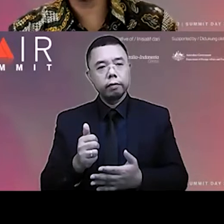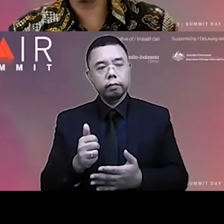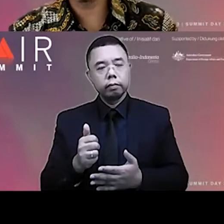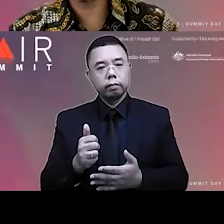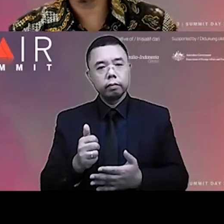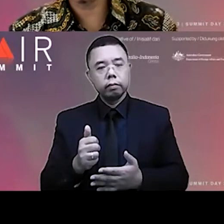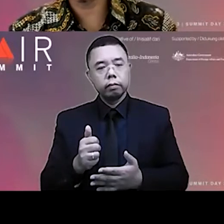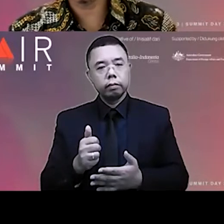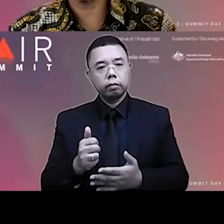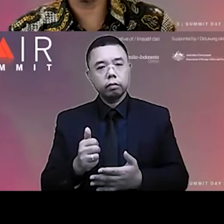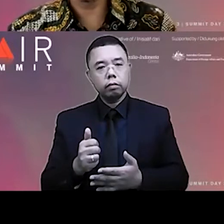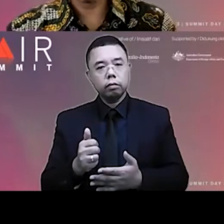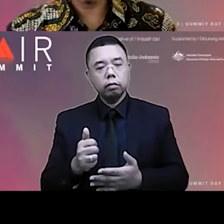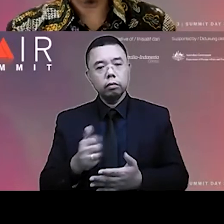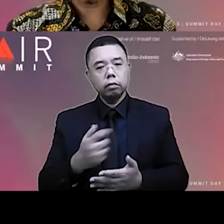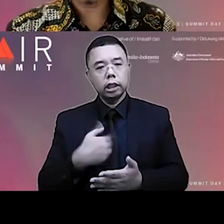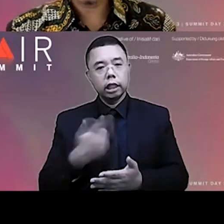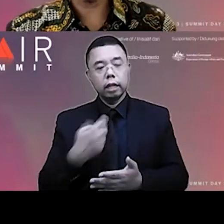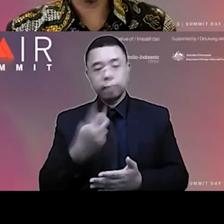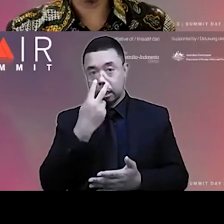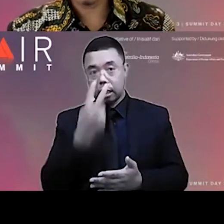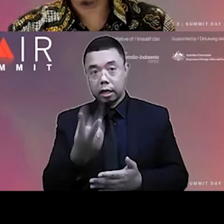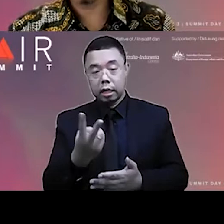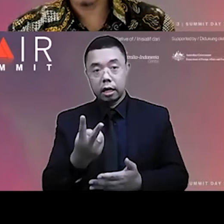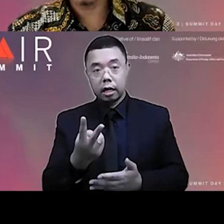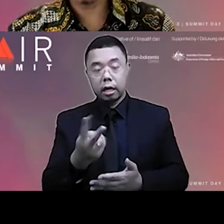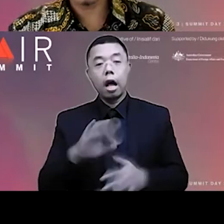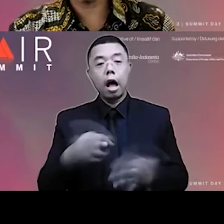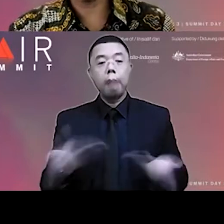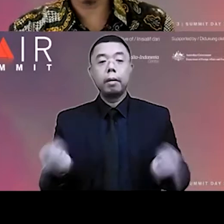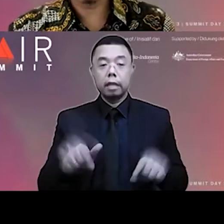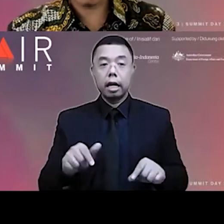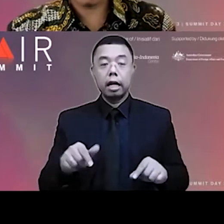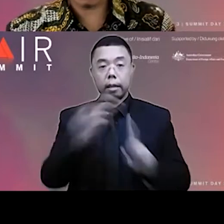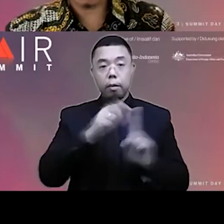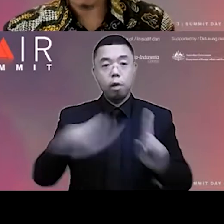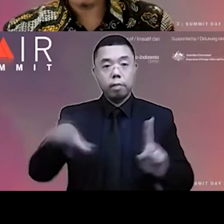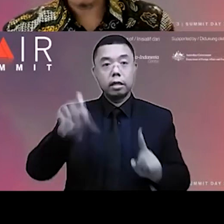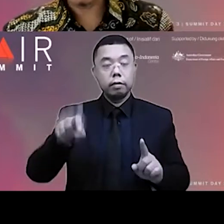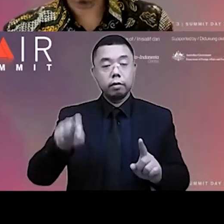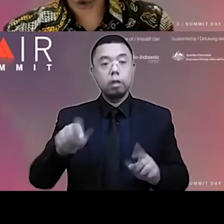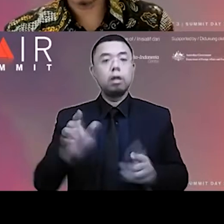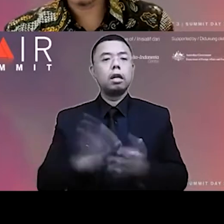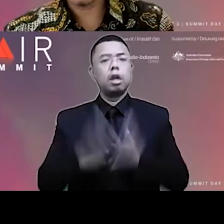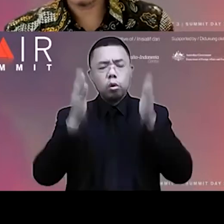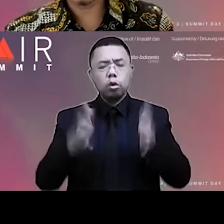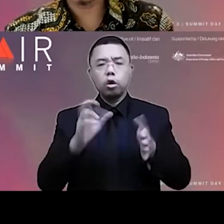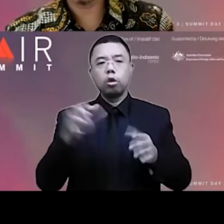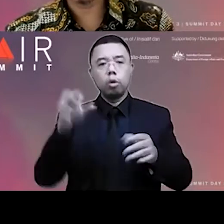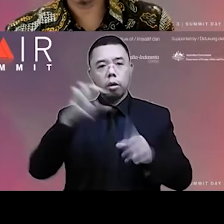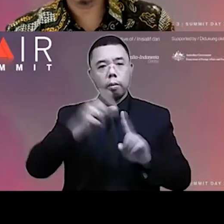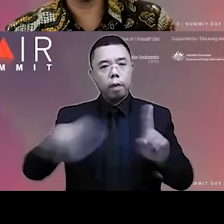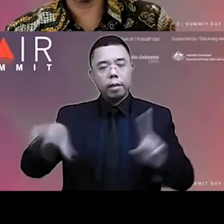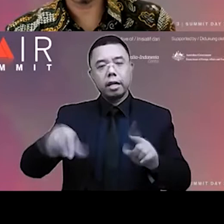happened to that provinces, and focusing on the tourism recovery, because like its provinces has